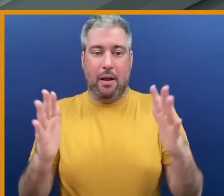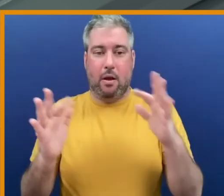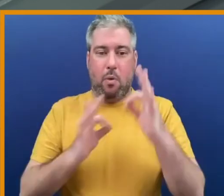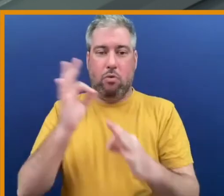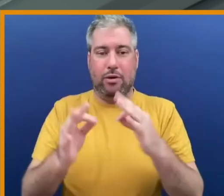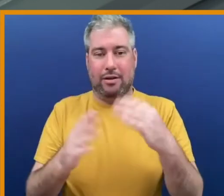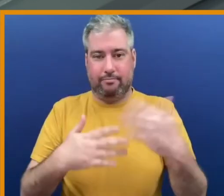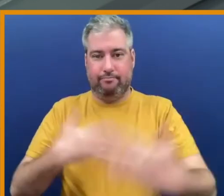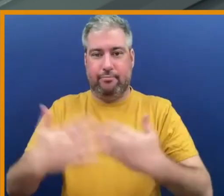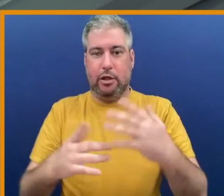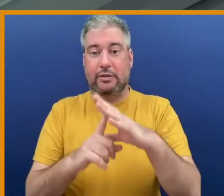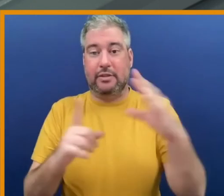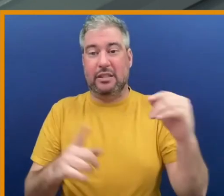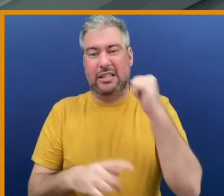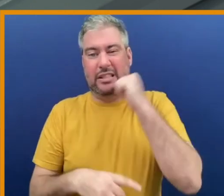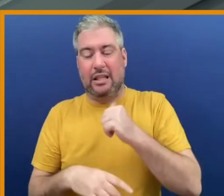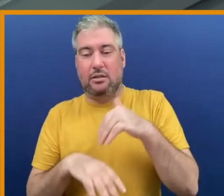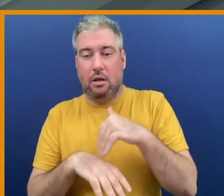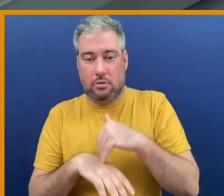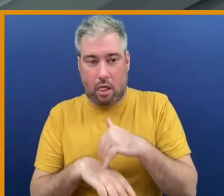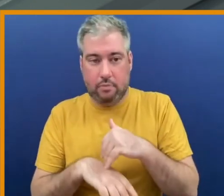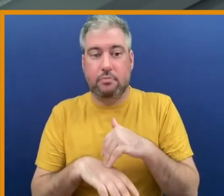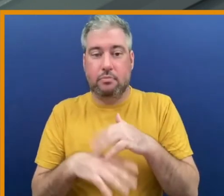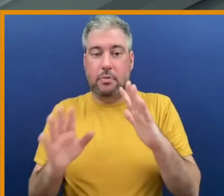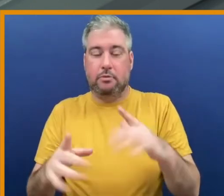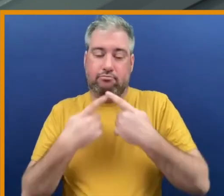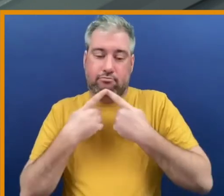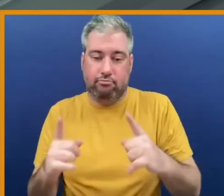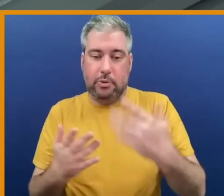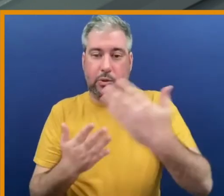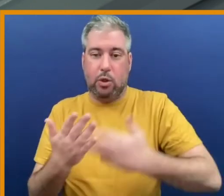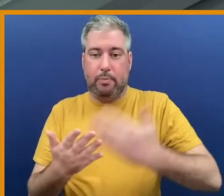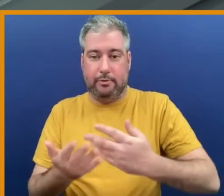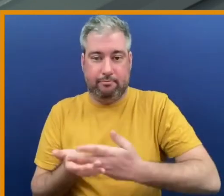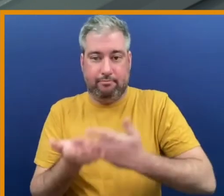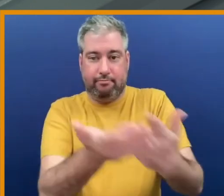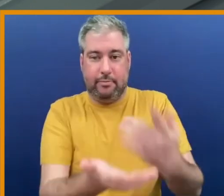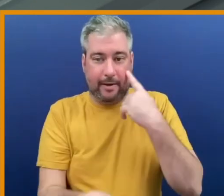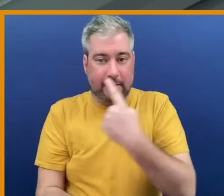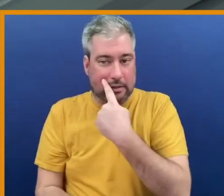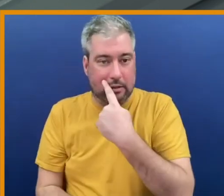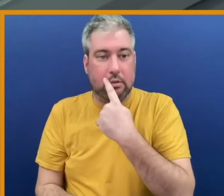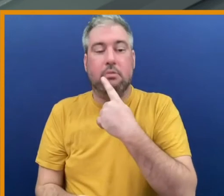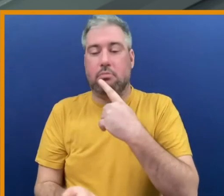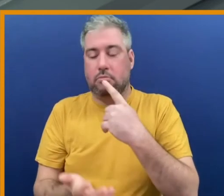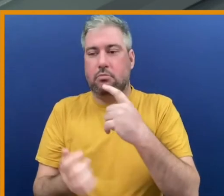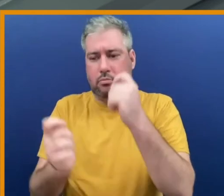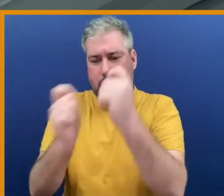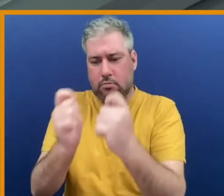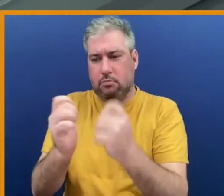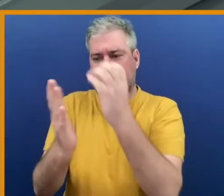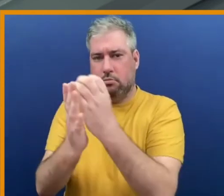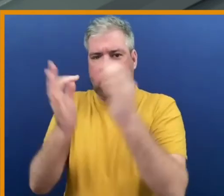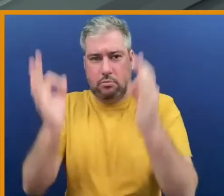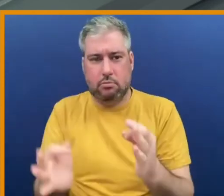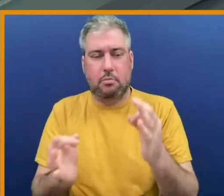the ministerial code into legislation to ensure that the investigation of any breaches and the enforcement is independent of the